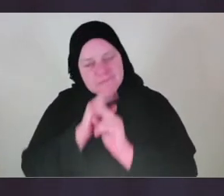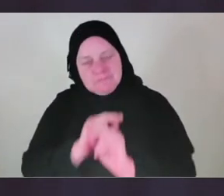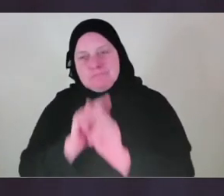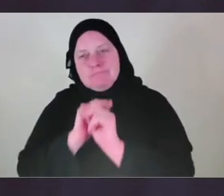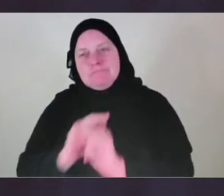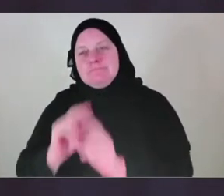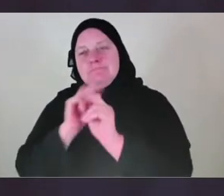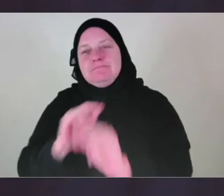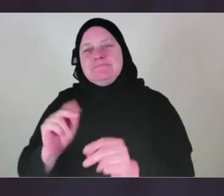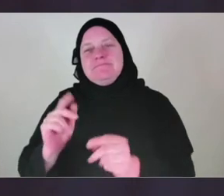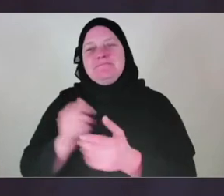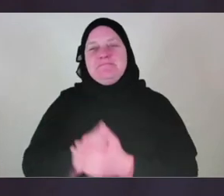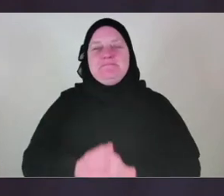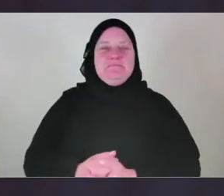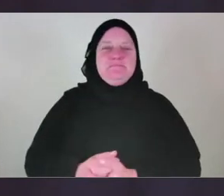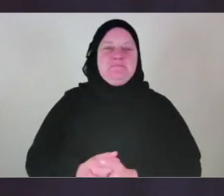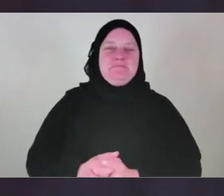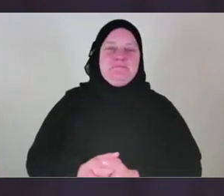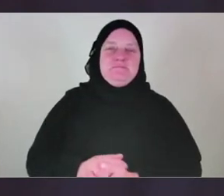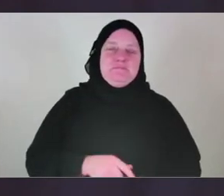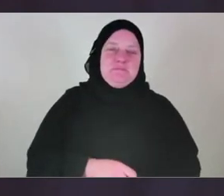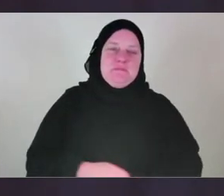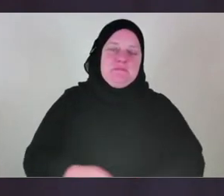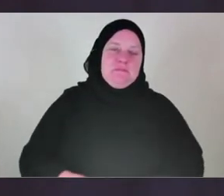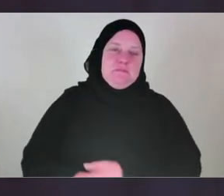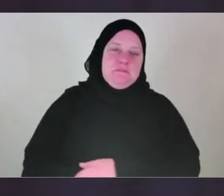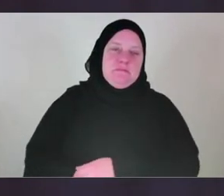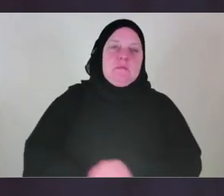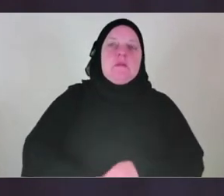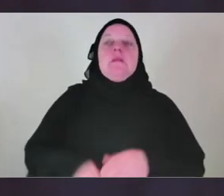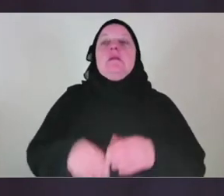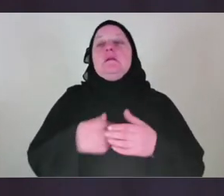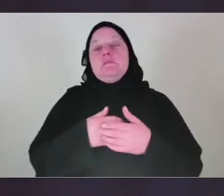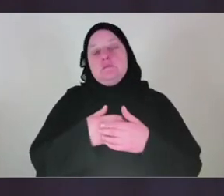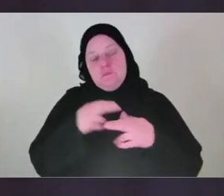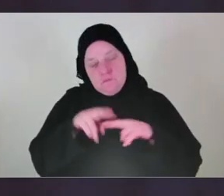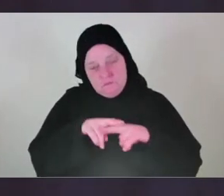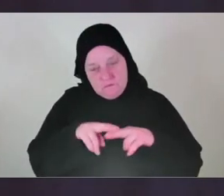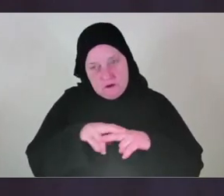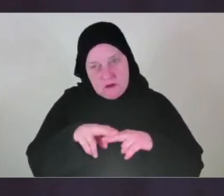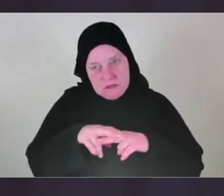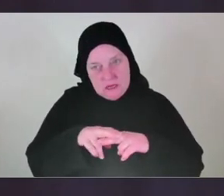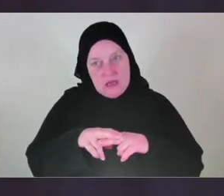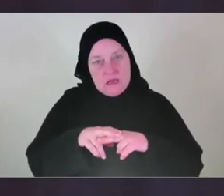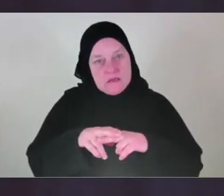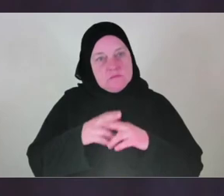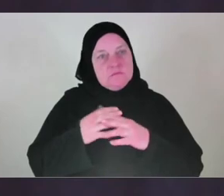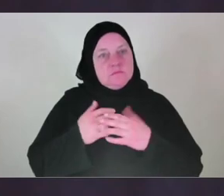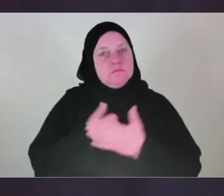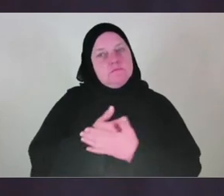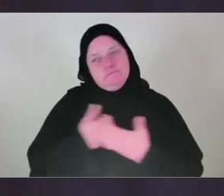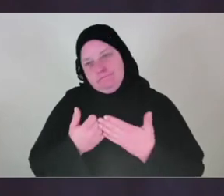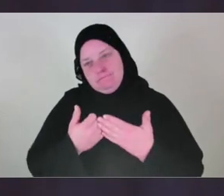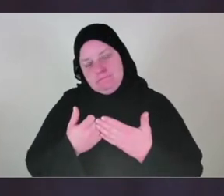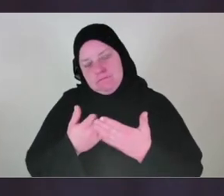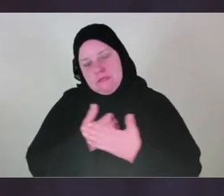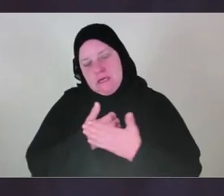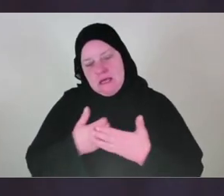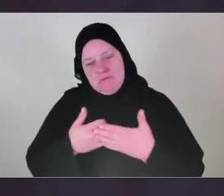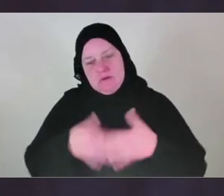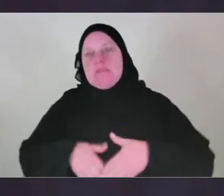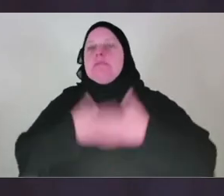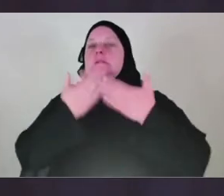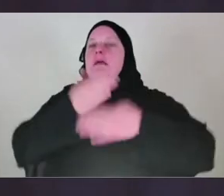We also have Friday prayers every Friday during the day, and inshallah every Friday evening program like we have